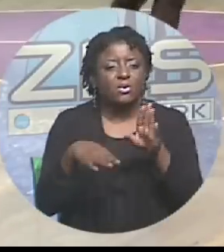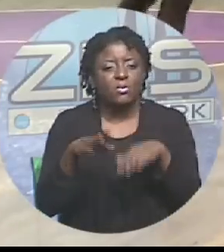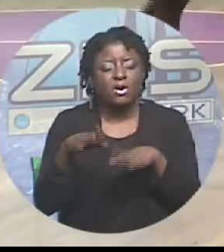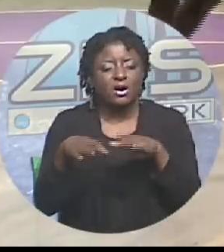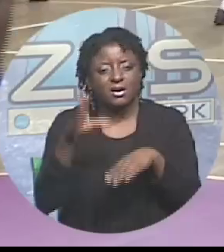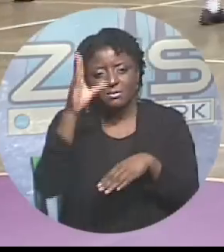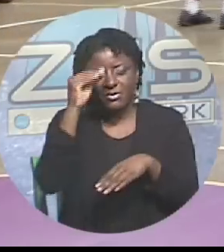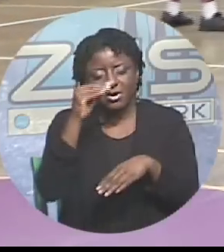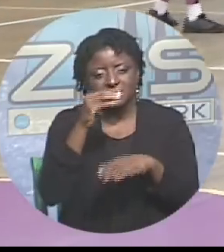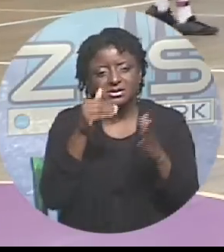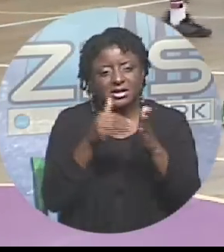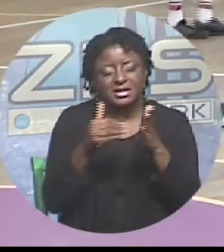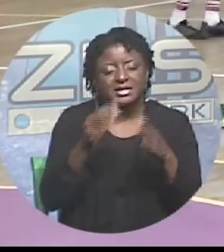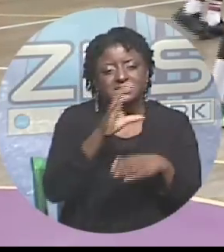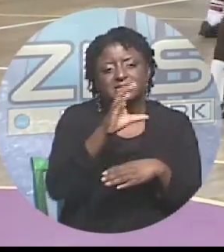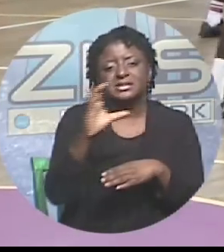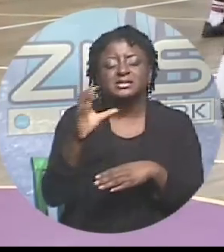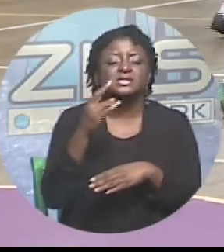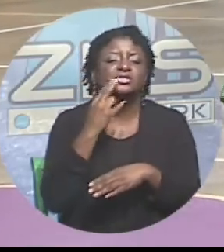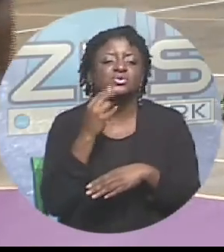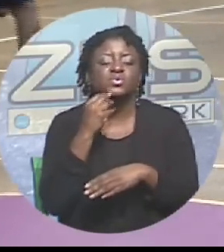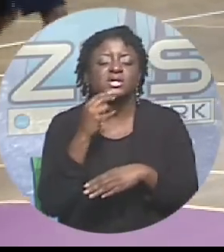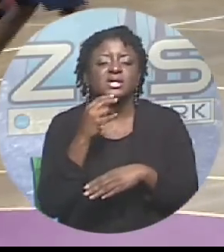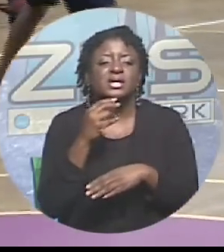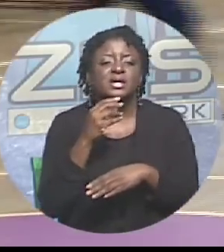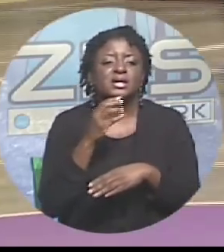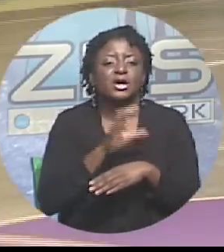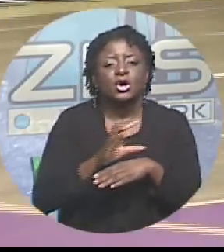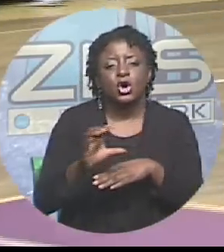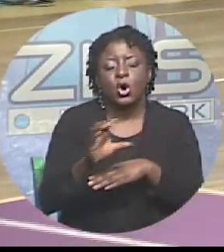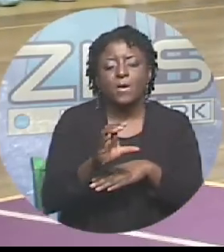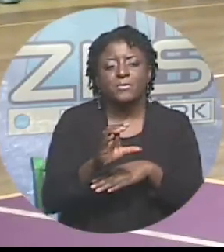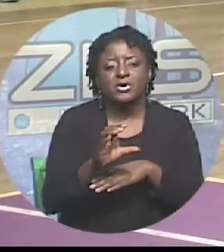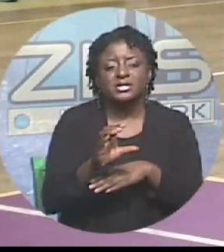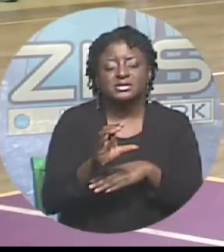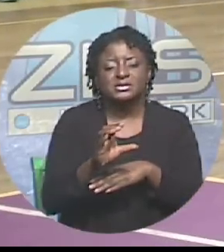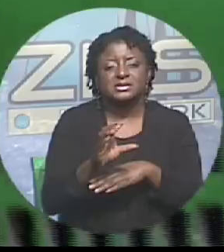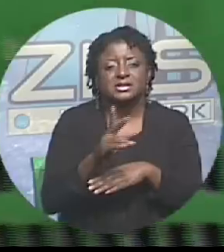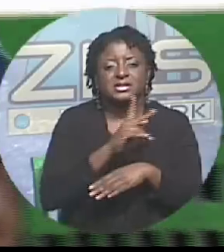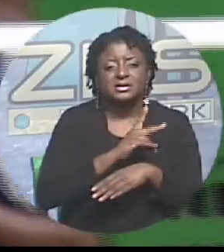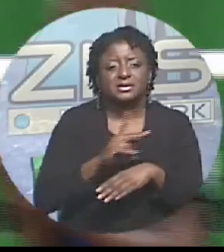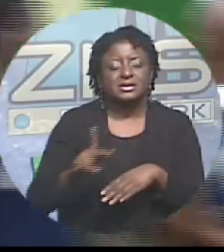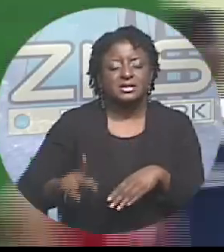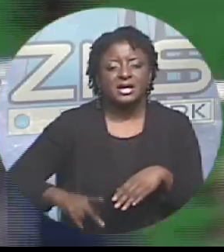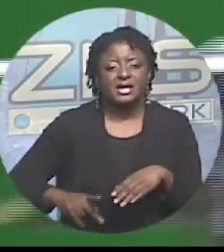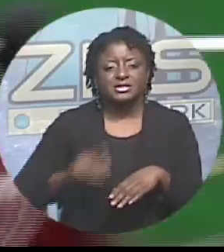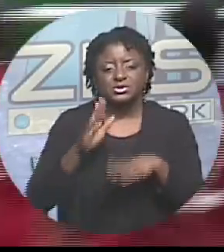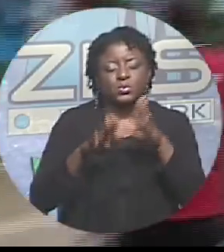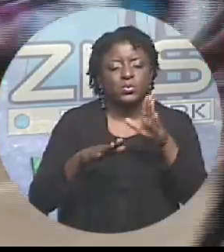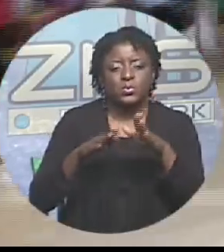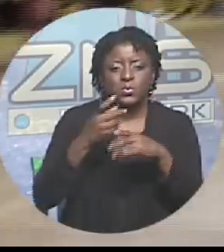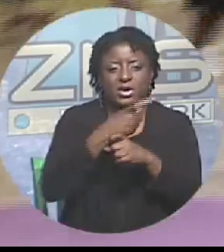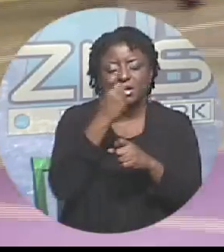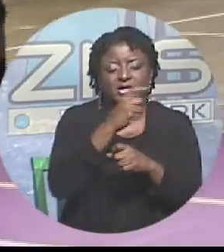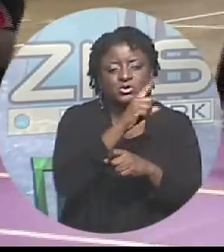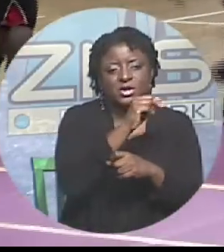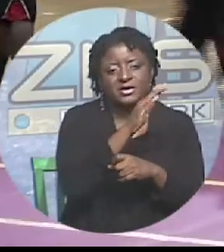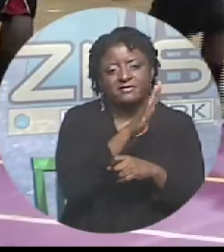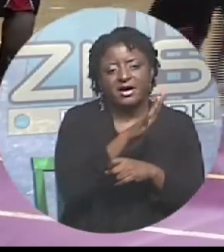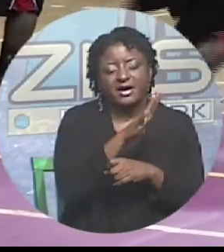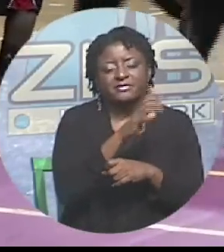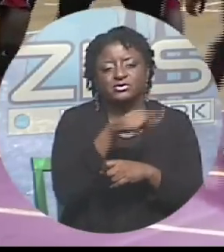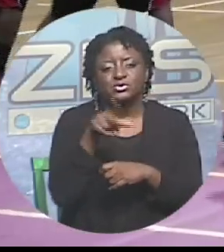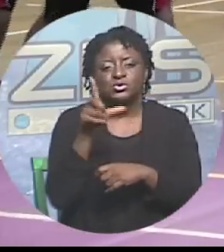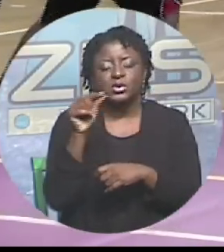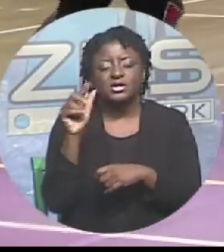Sweden Cobras. A competitive first set with the Knights winning 25-23. In the second set, this one also